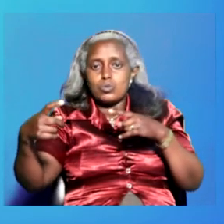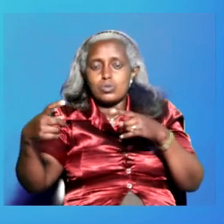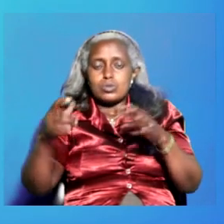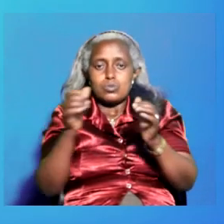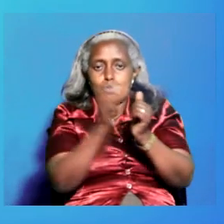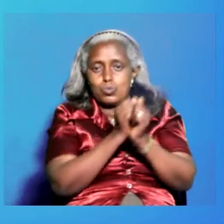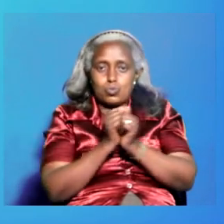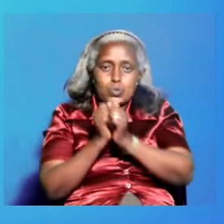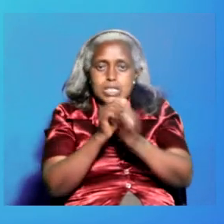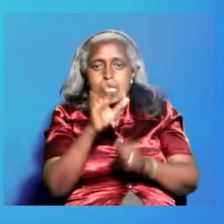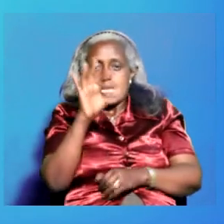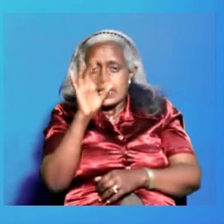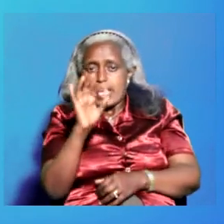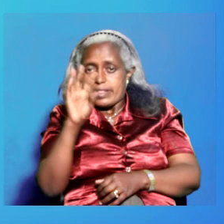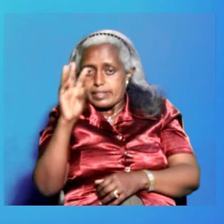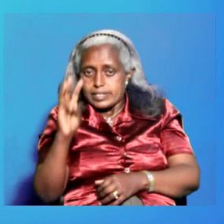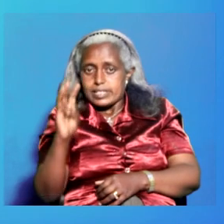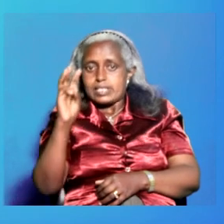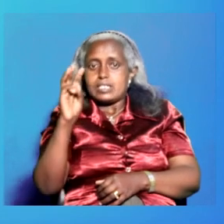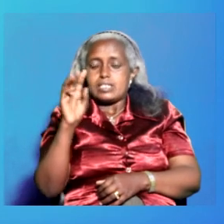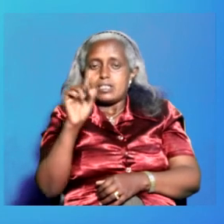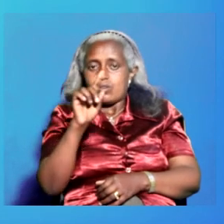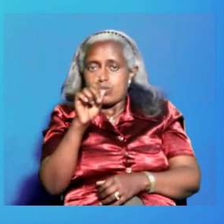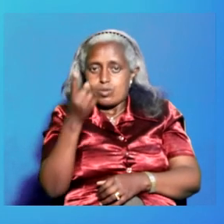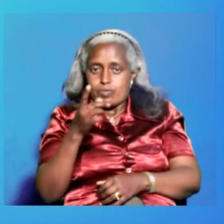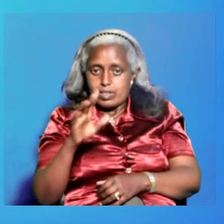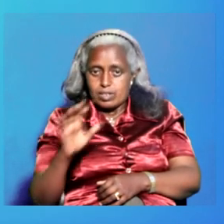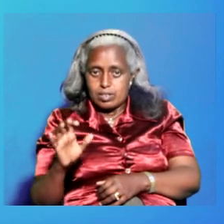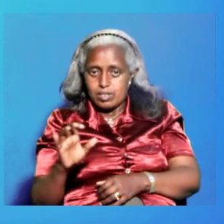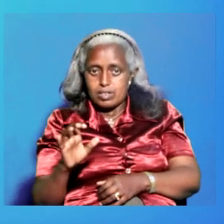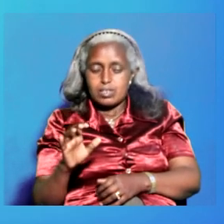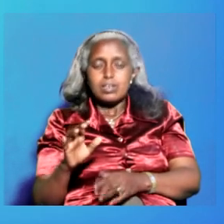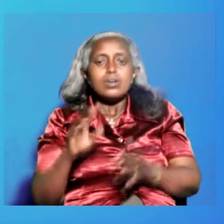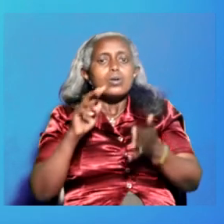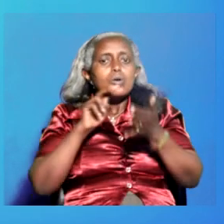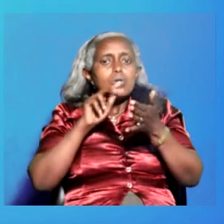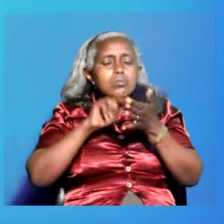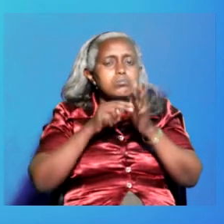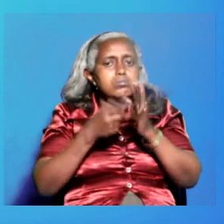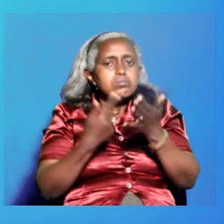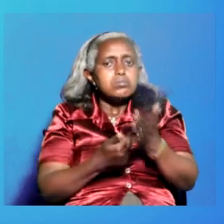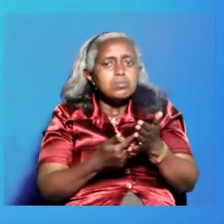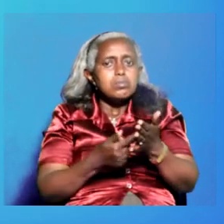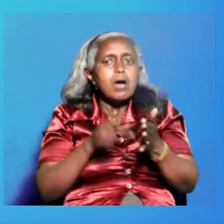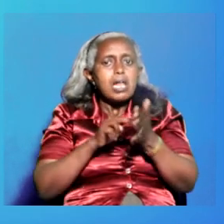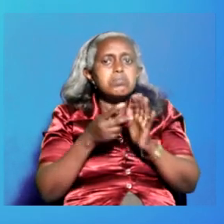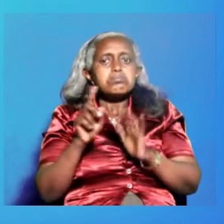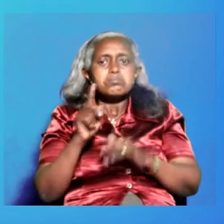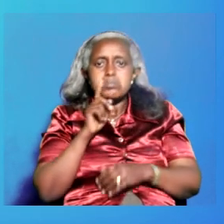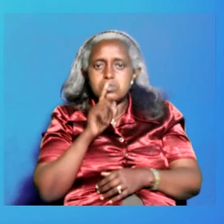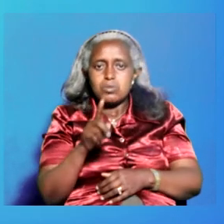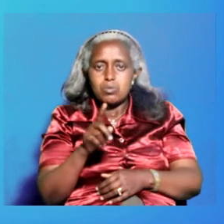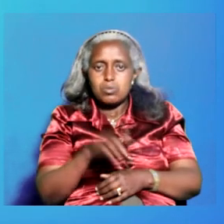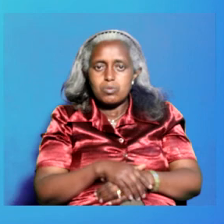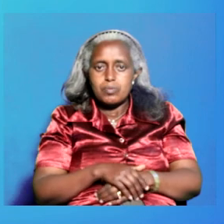with 96 percentile, then what does this 96 percentile means?